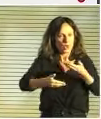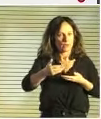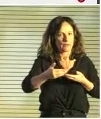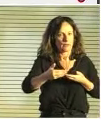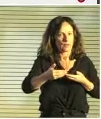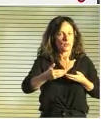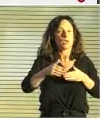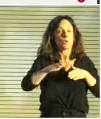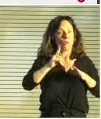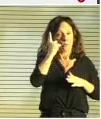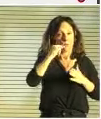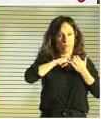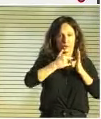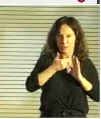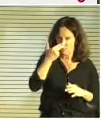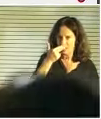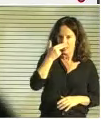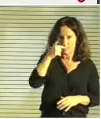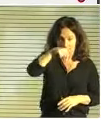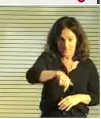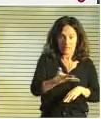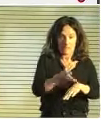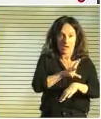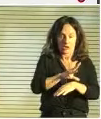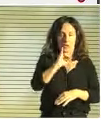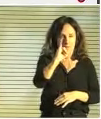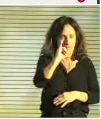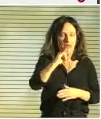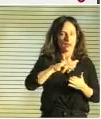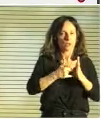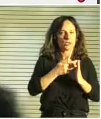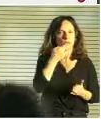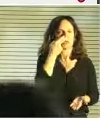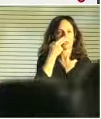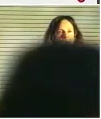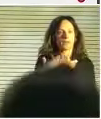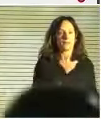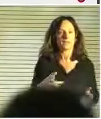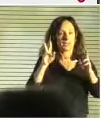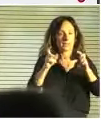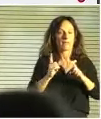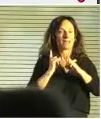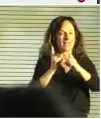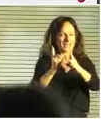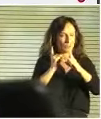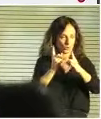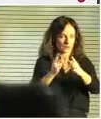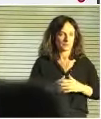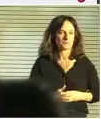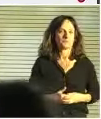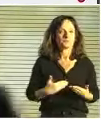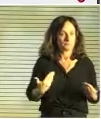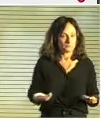on Mallorca with transport, with green